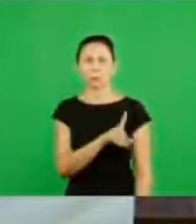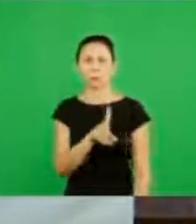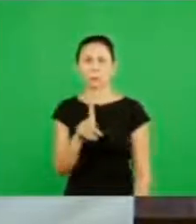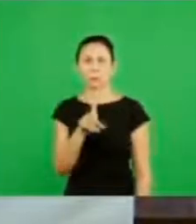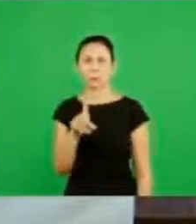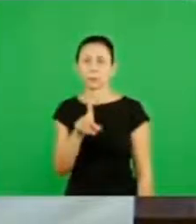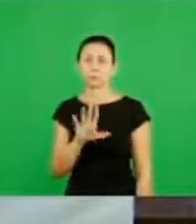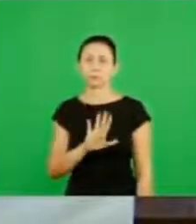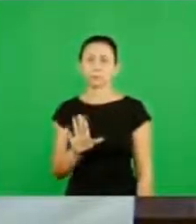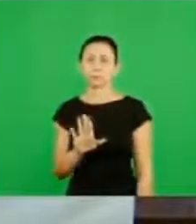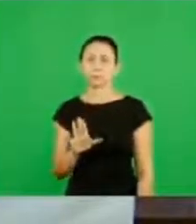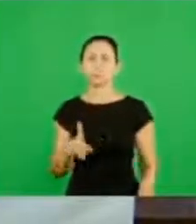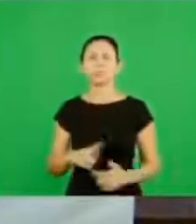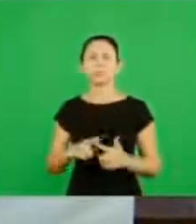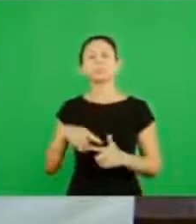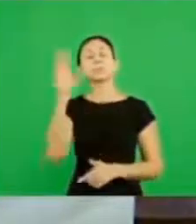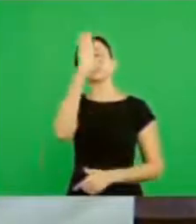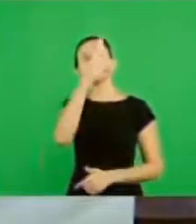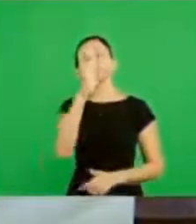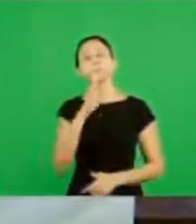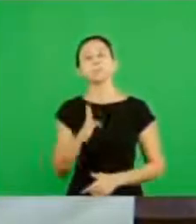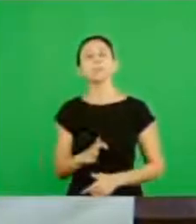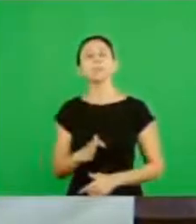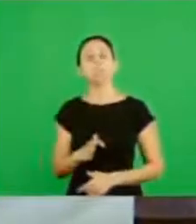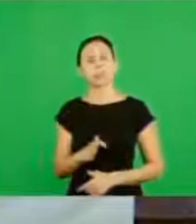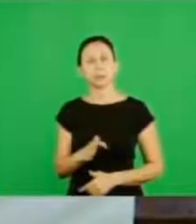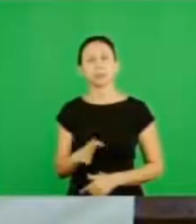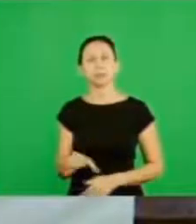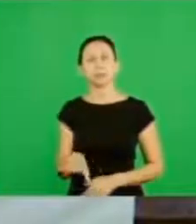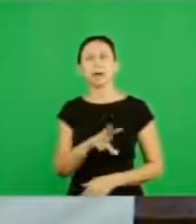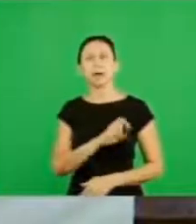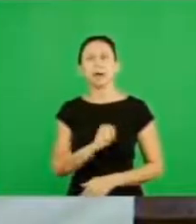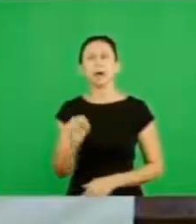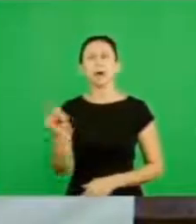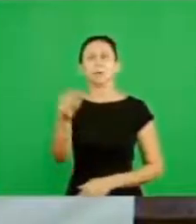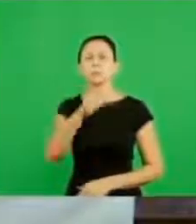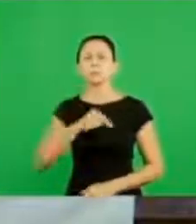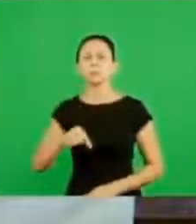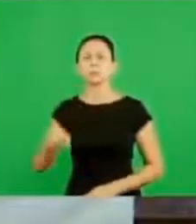of Israelites or in favor of Arabs, but